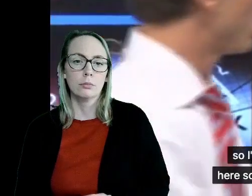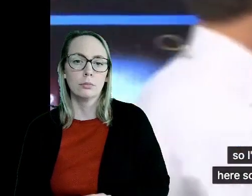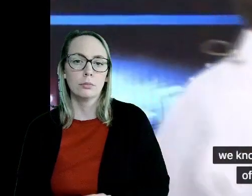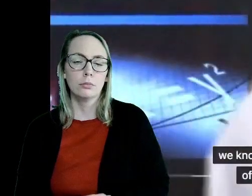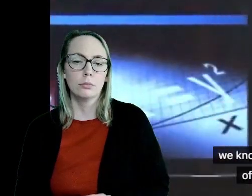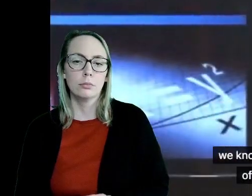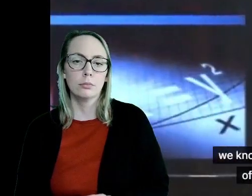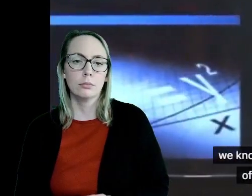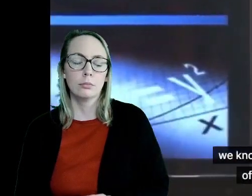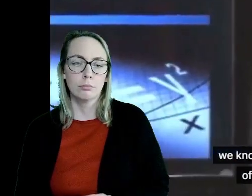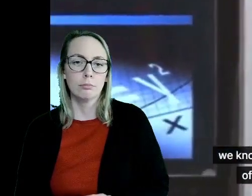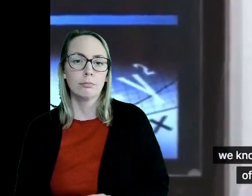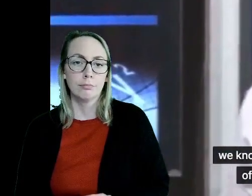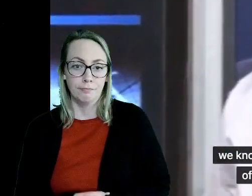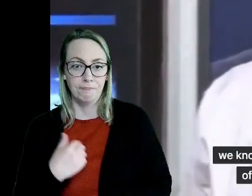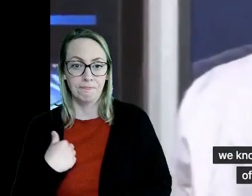Okay, so we know that